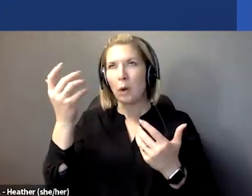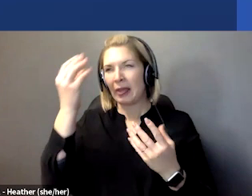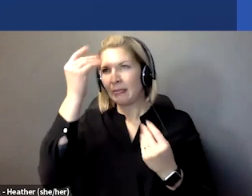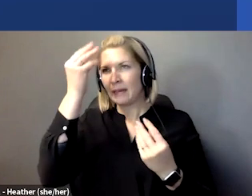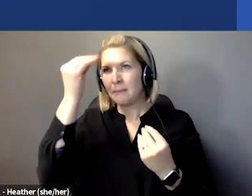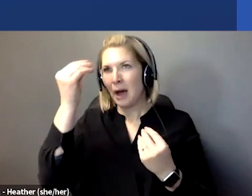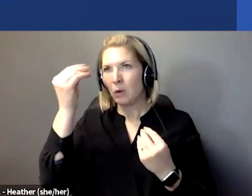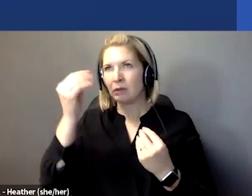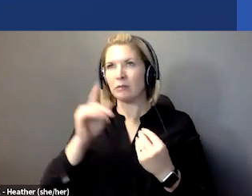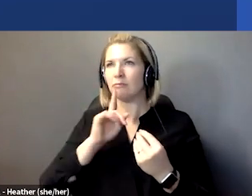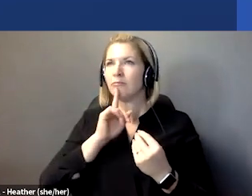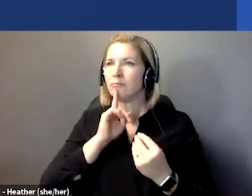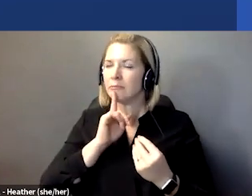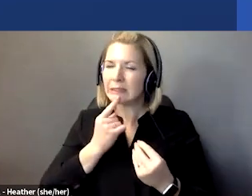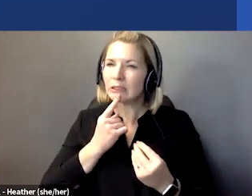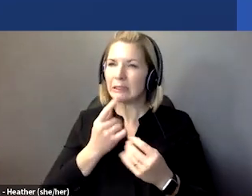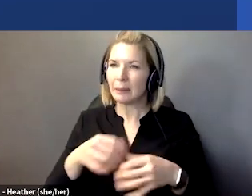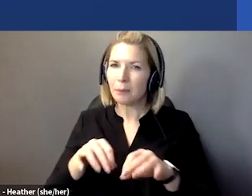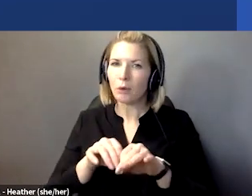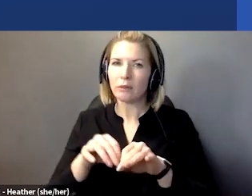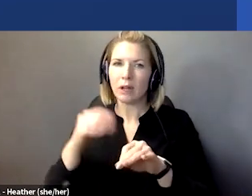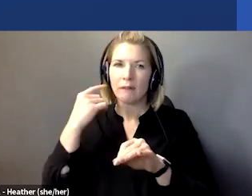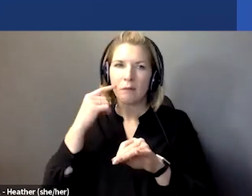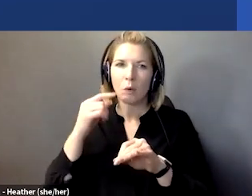critical in creating your rankings?